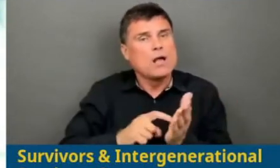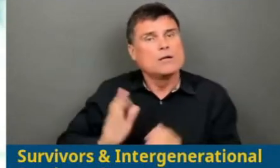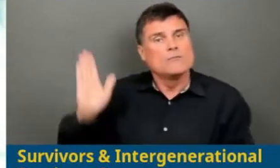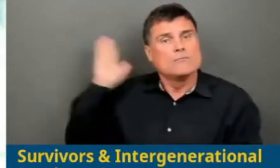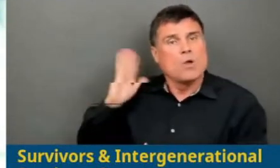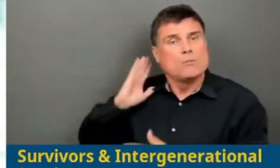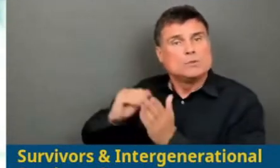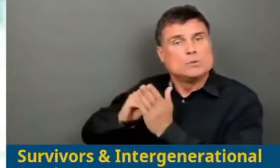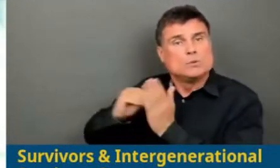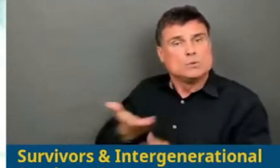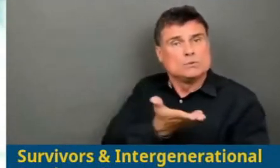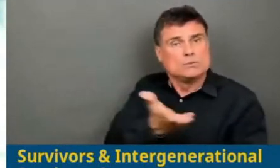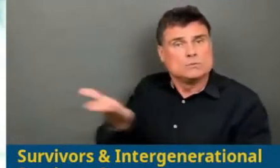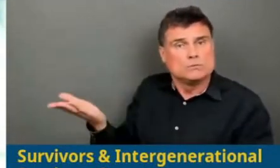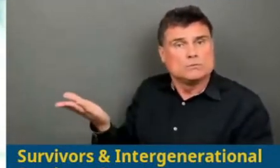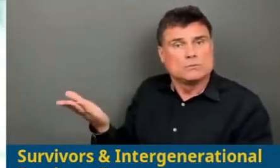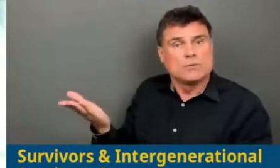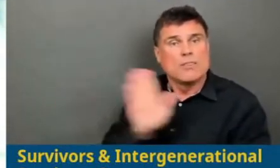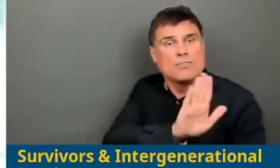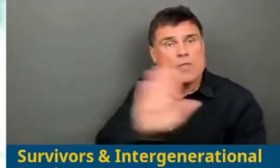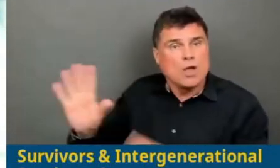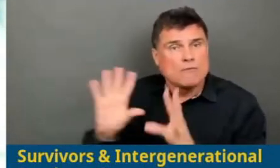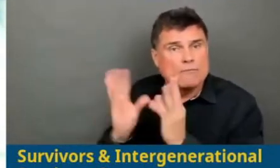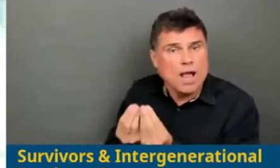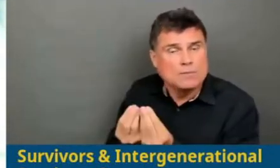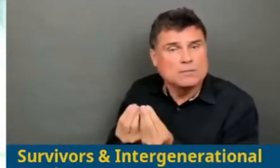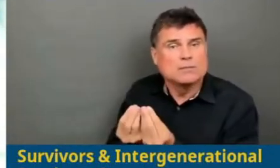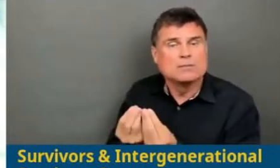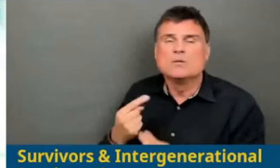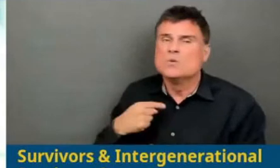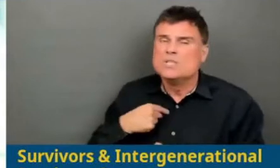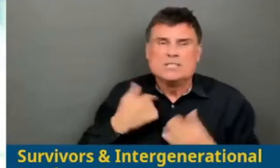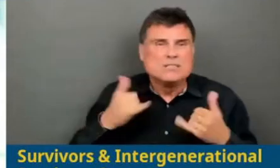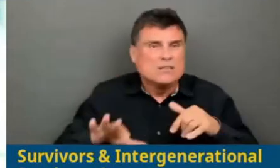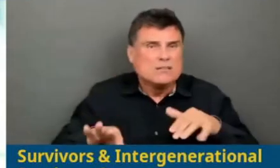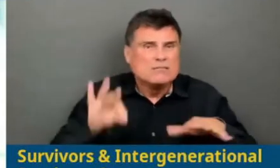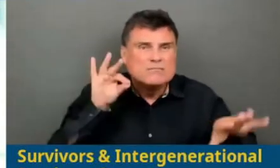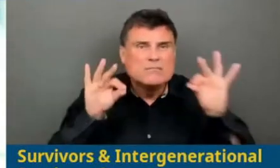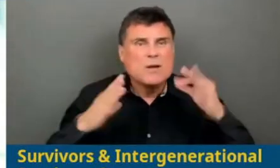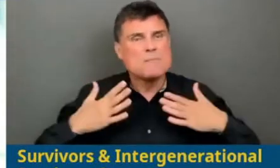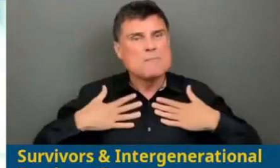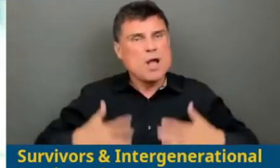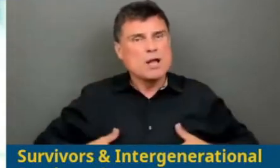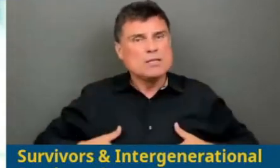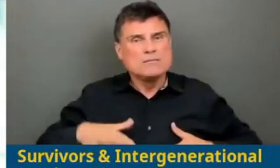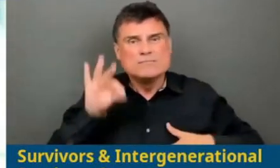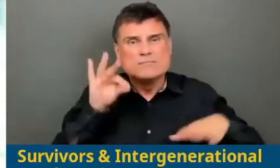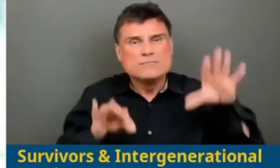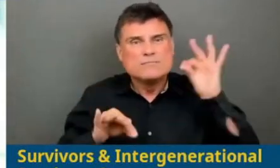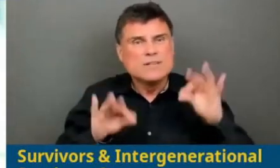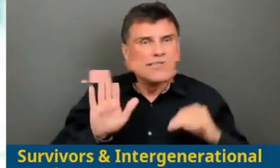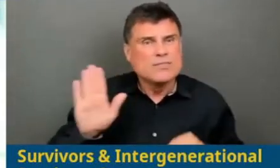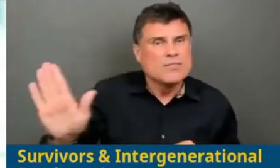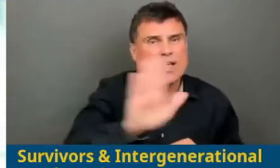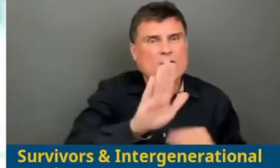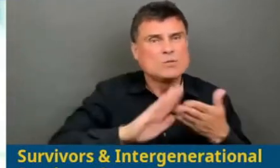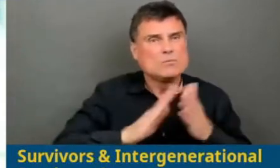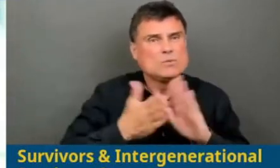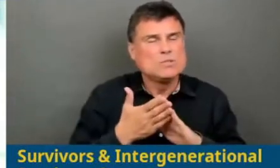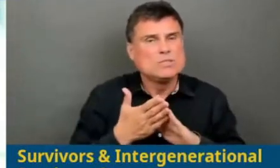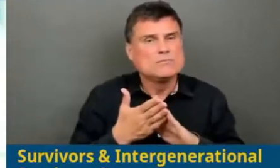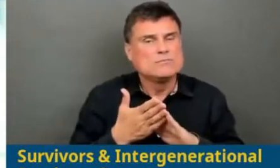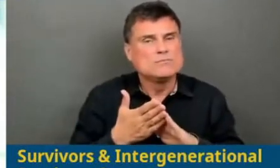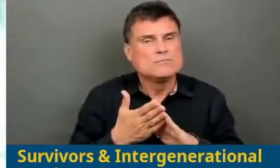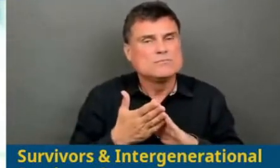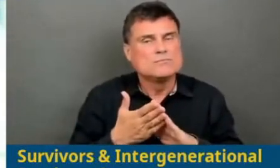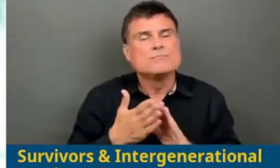of remains that have happened within their respective nations. There are 18